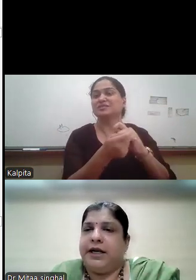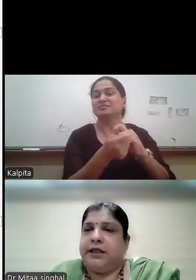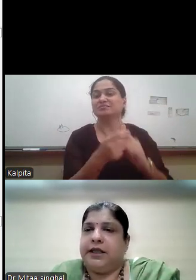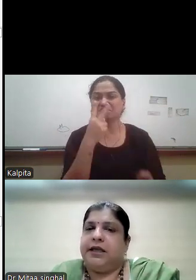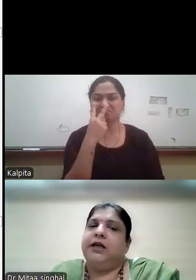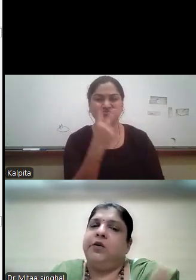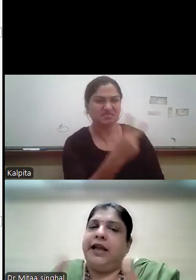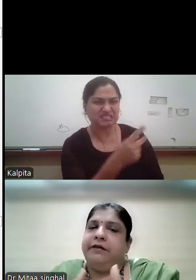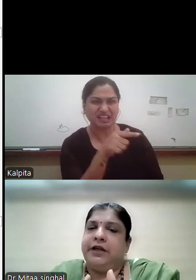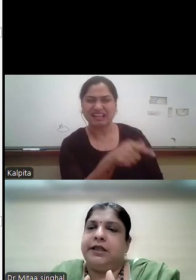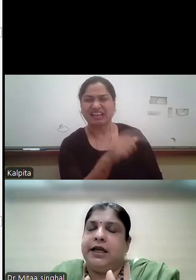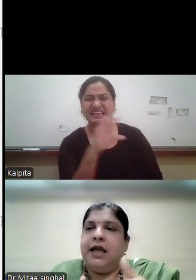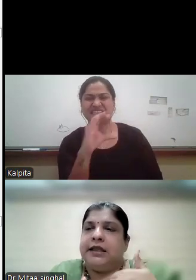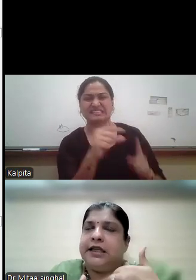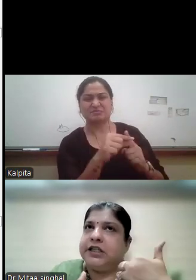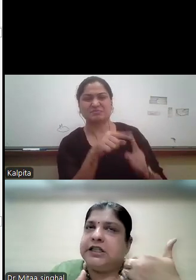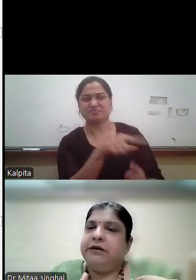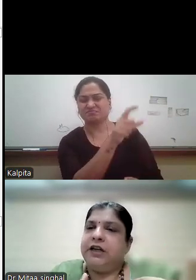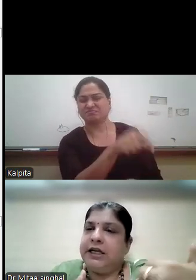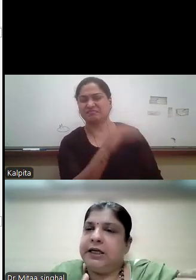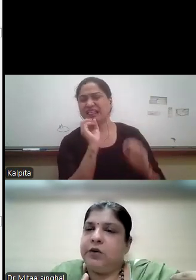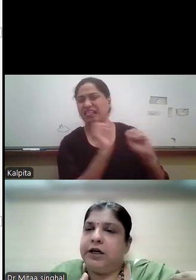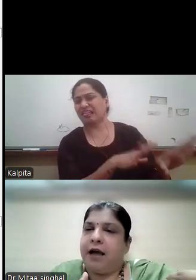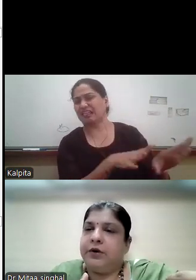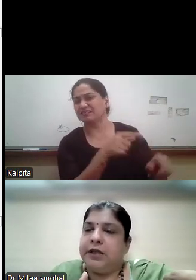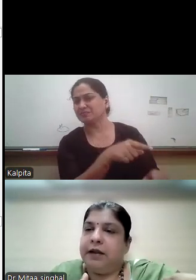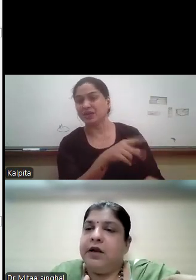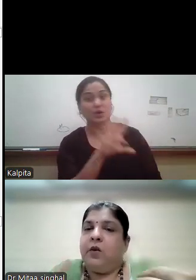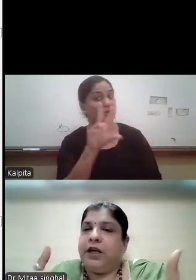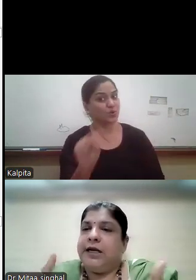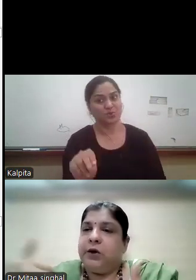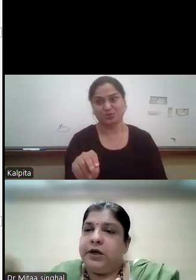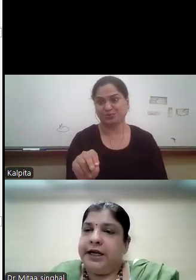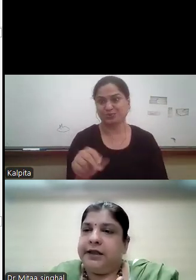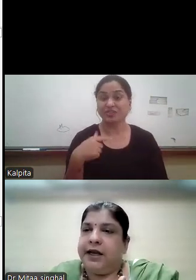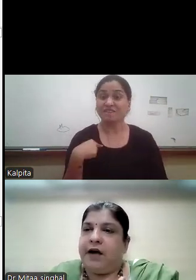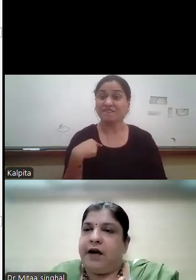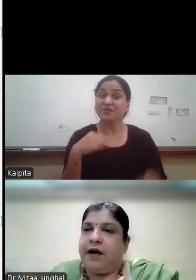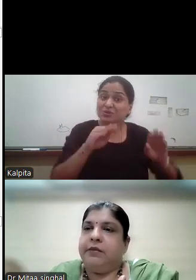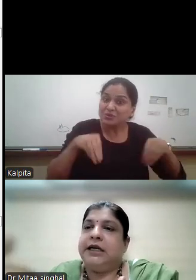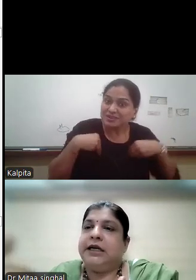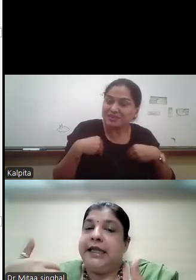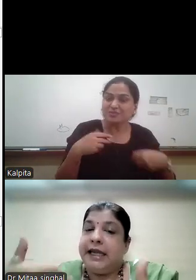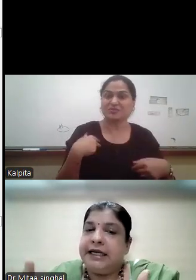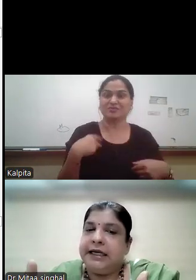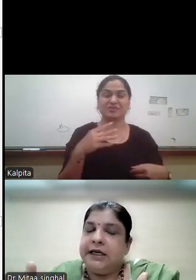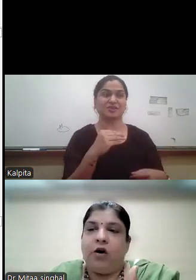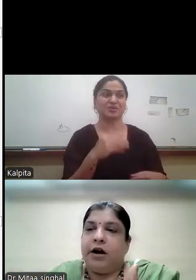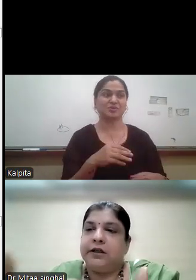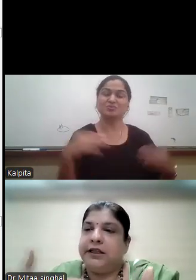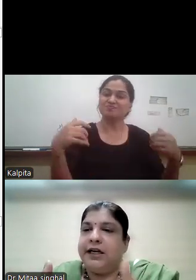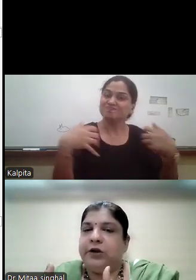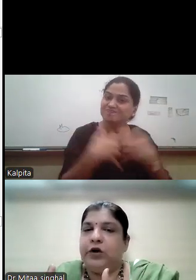can't do anything. They can do everything. We need to adapt to them. We need to create the environment they need,